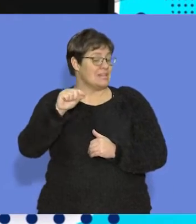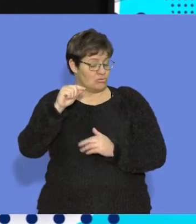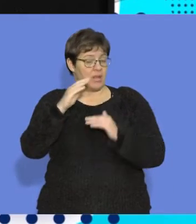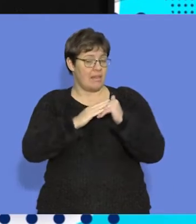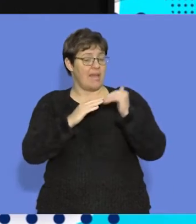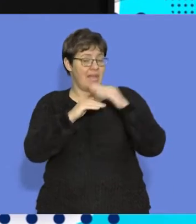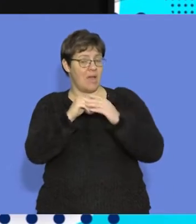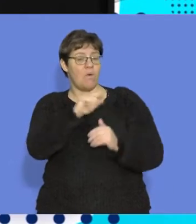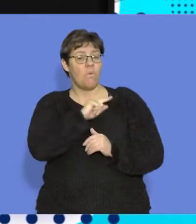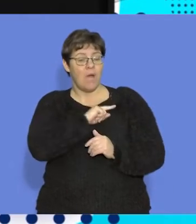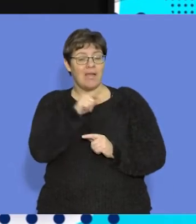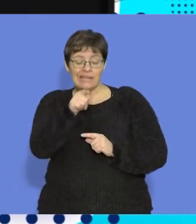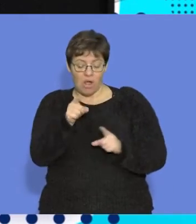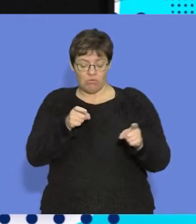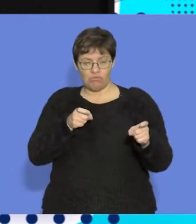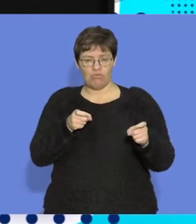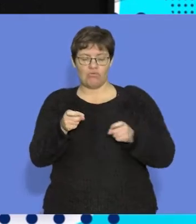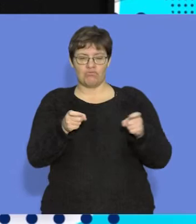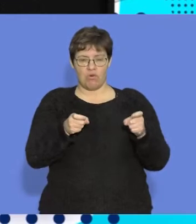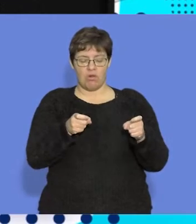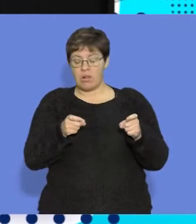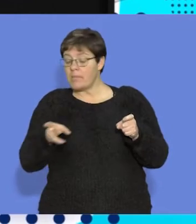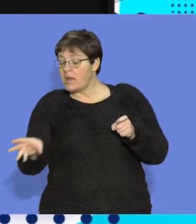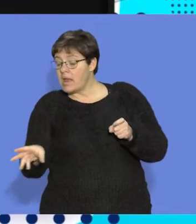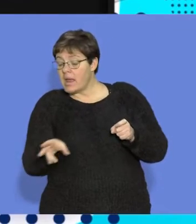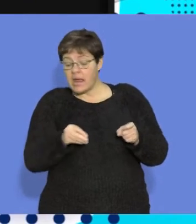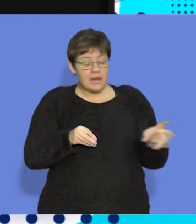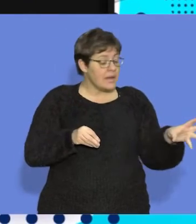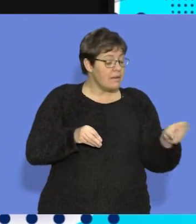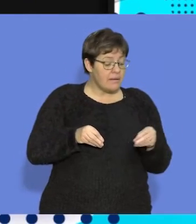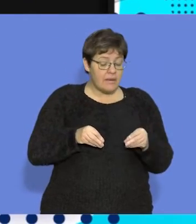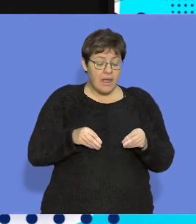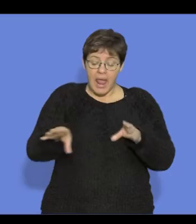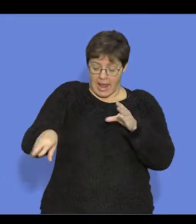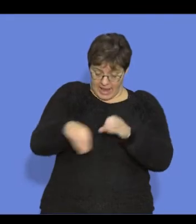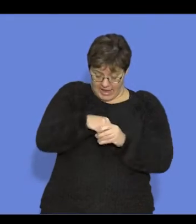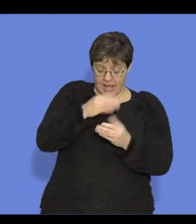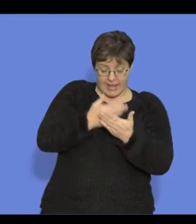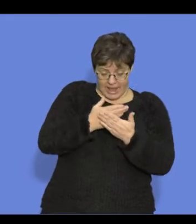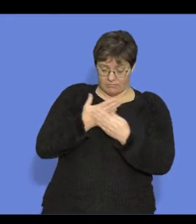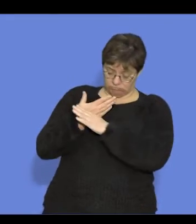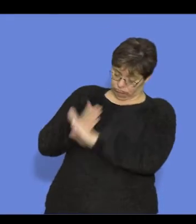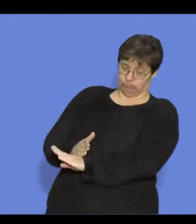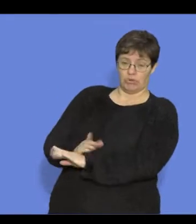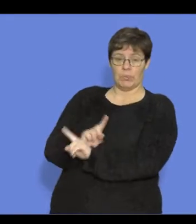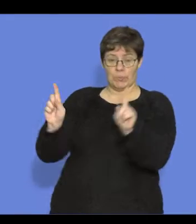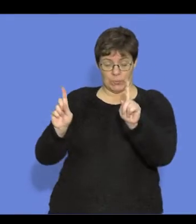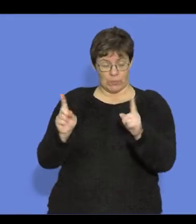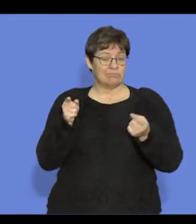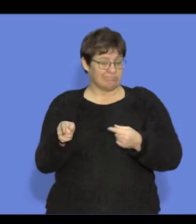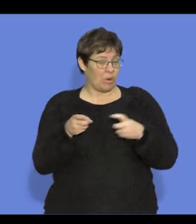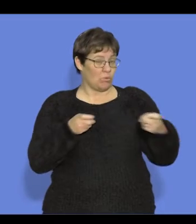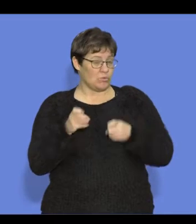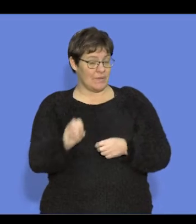the plant control over substances moving into and out of the xylem. So let's have a look.